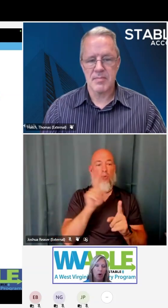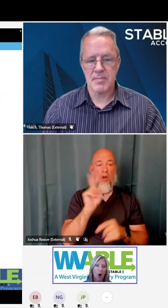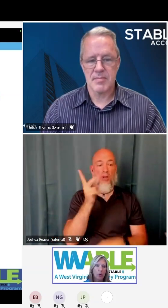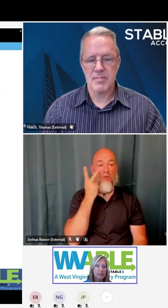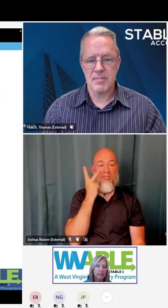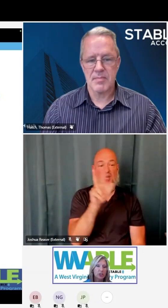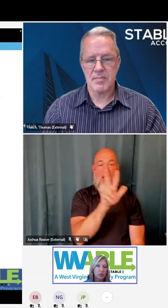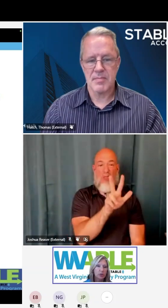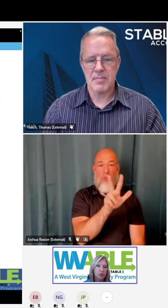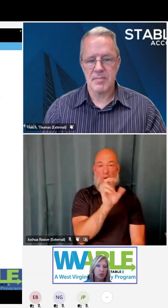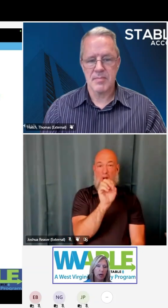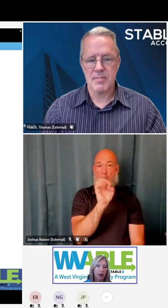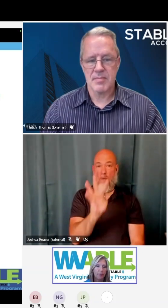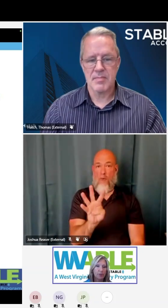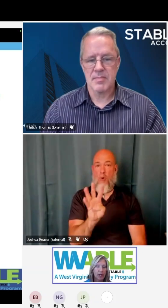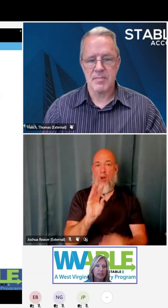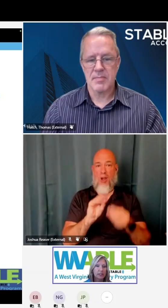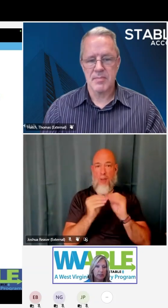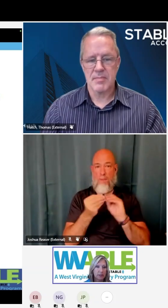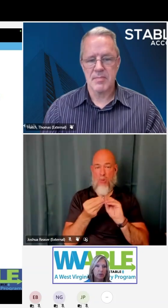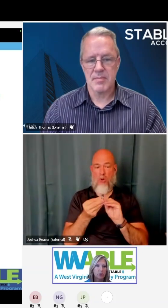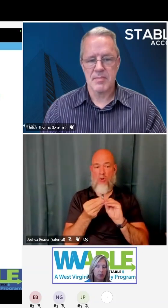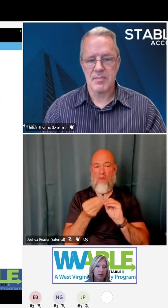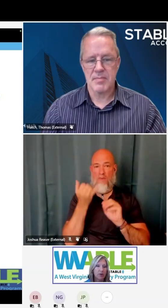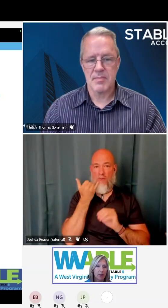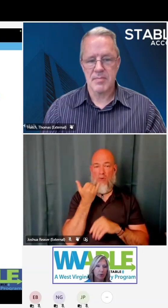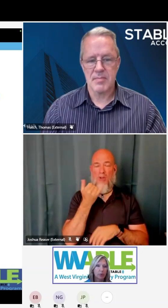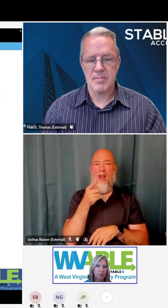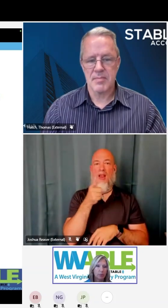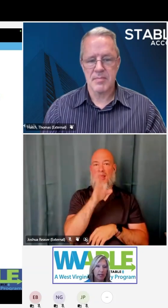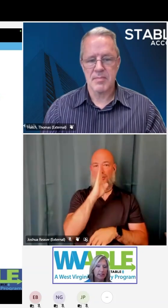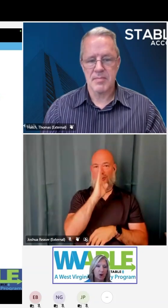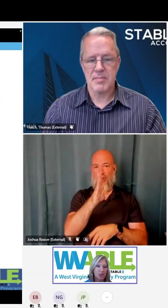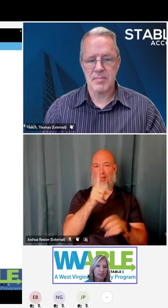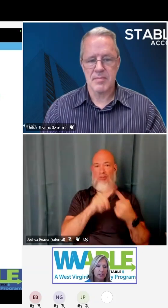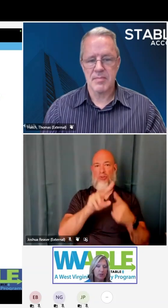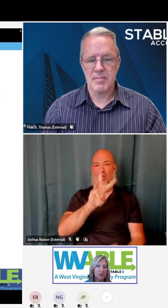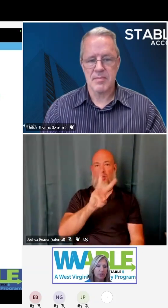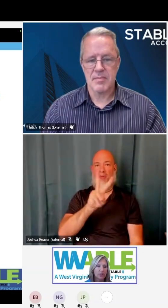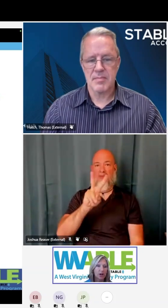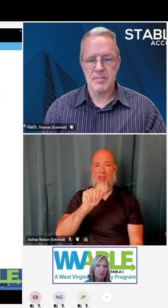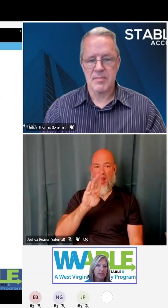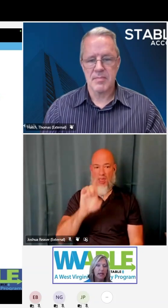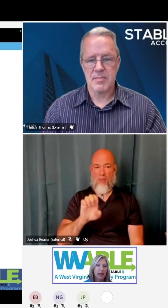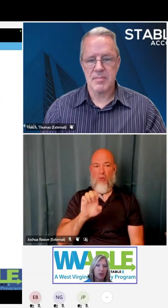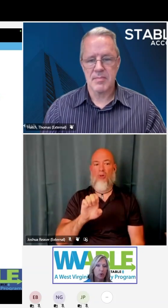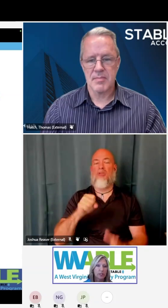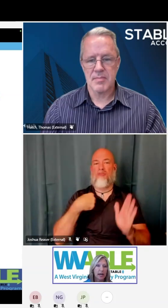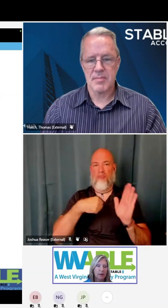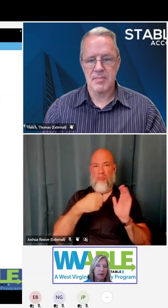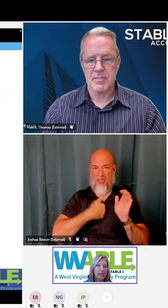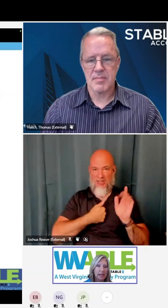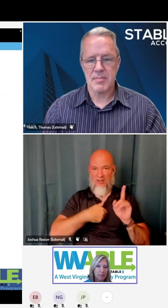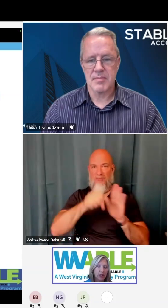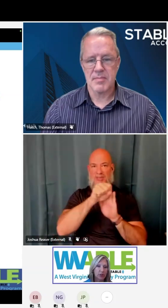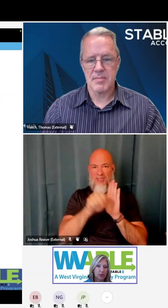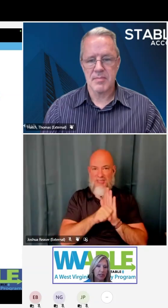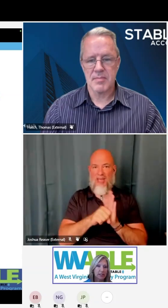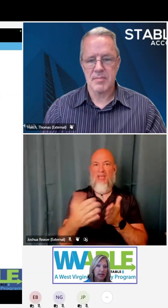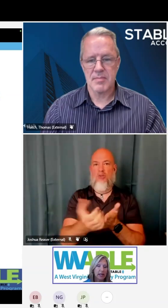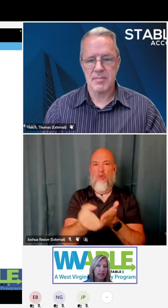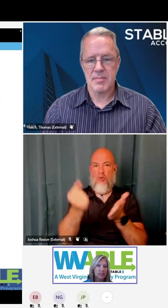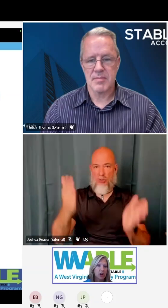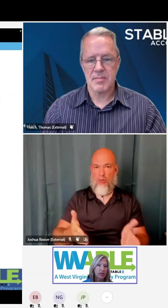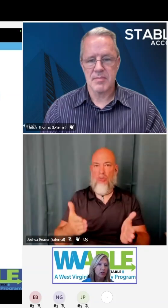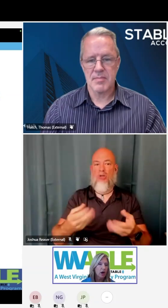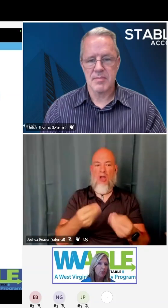number, that will always lead you to directly to WVABLE, myself at the State Treasurer's Office, and of course that is my email